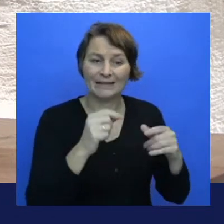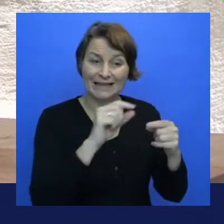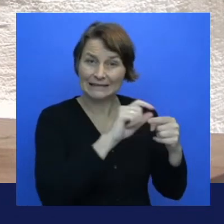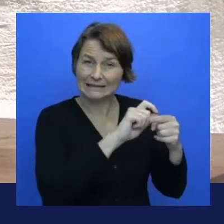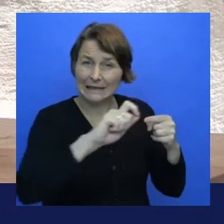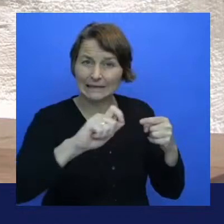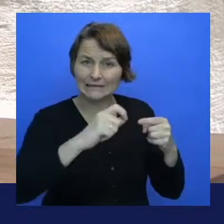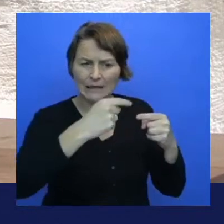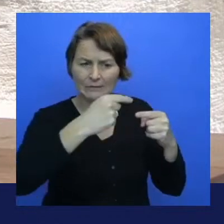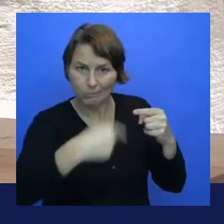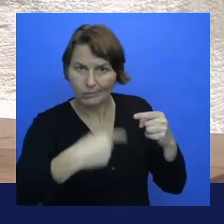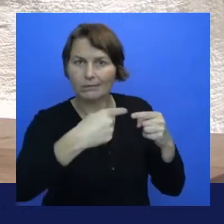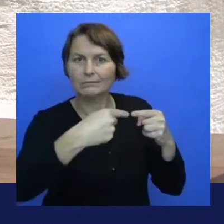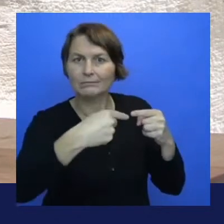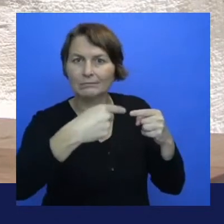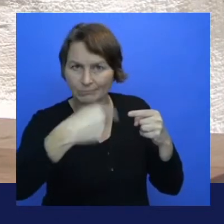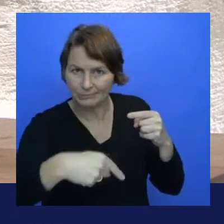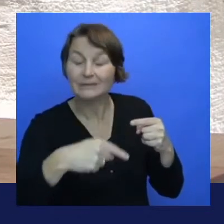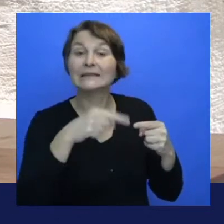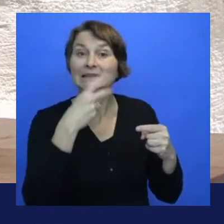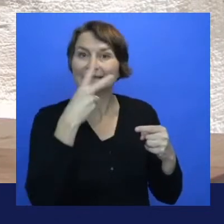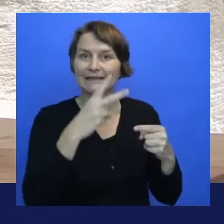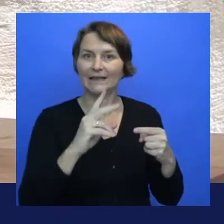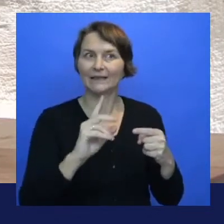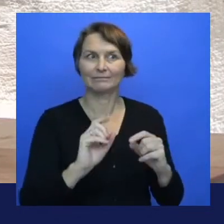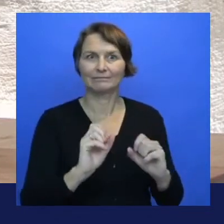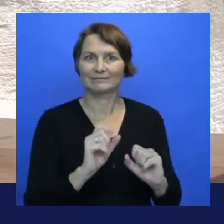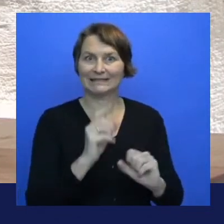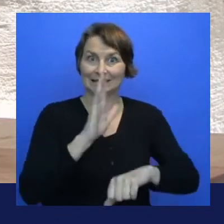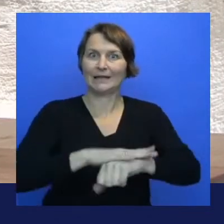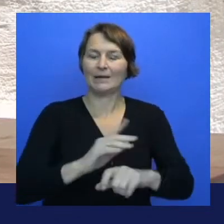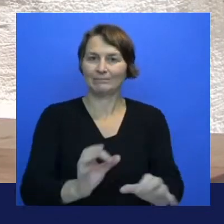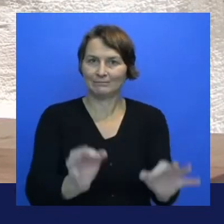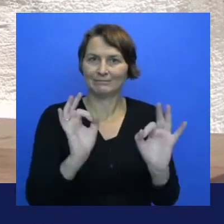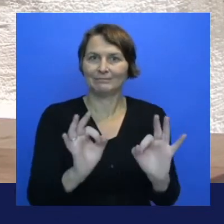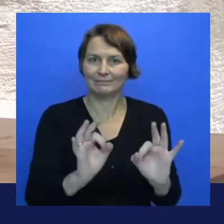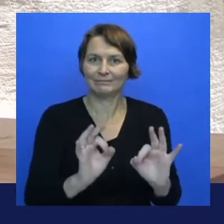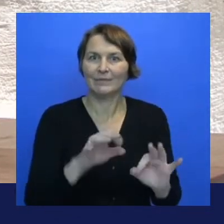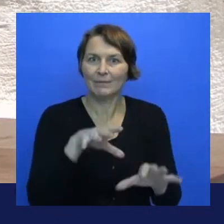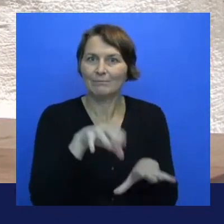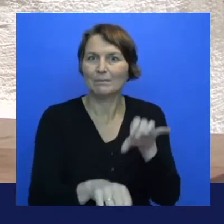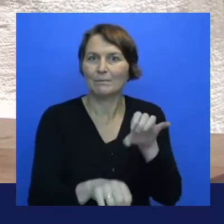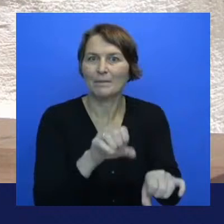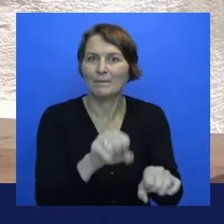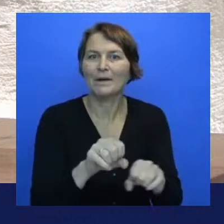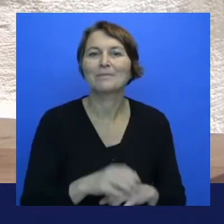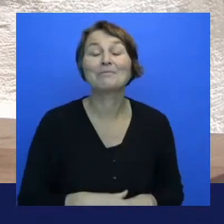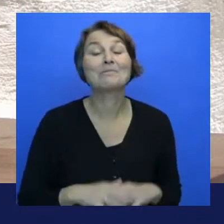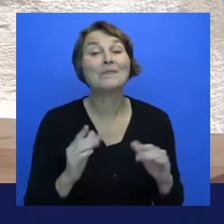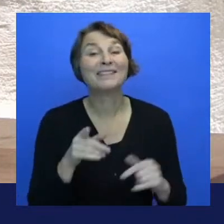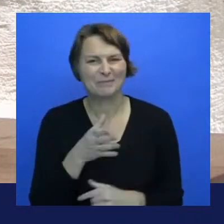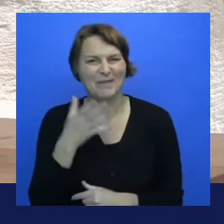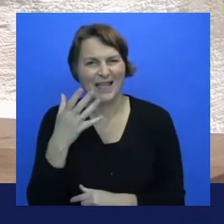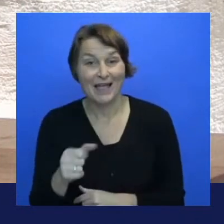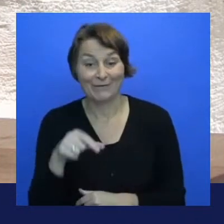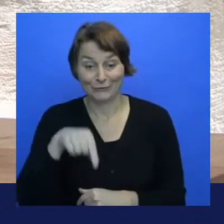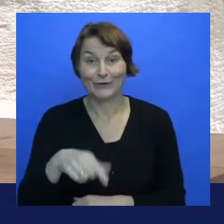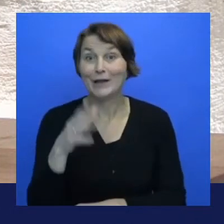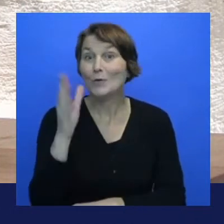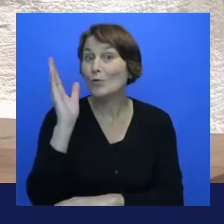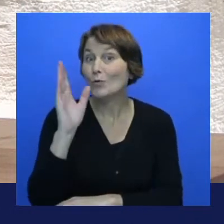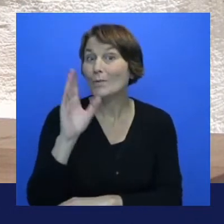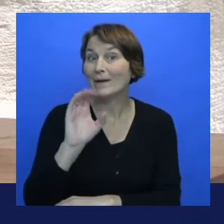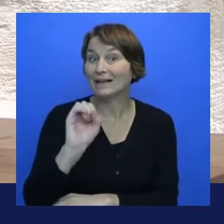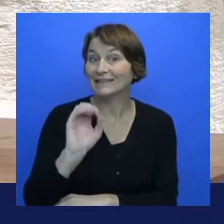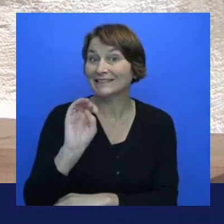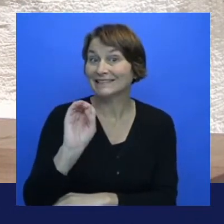time. But more than talk about these things, this is why Seth is here. Seth, maybe you could help us out and show us a demo of that and see it in action. That is